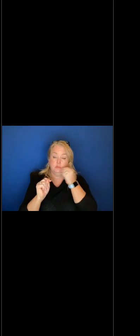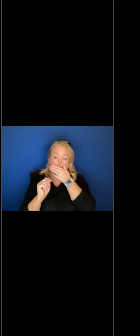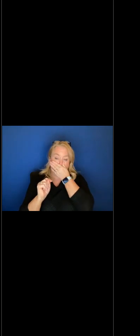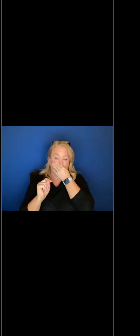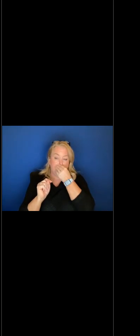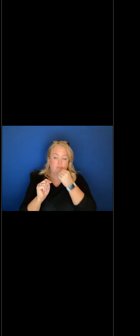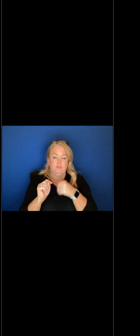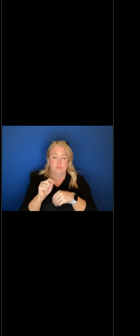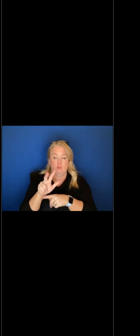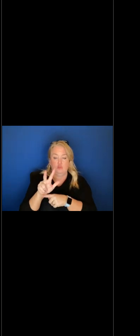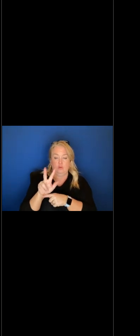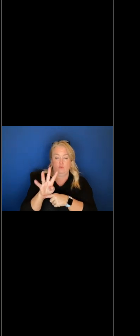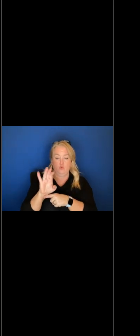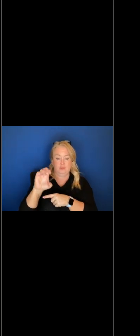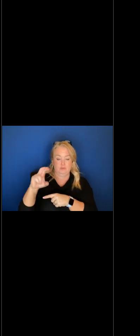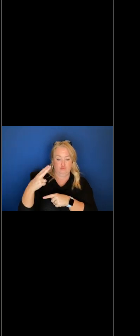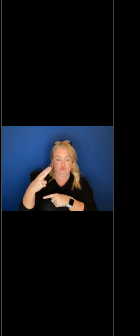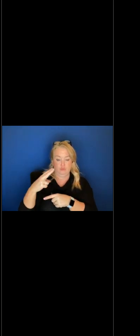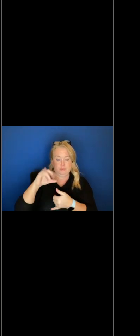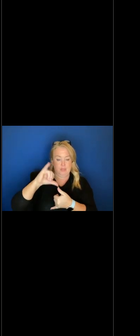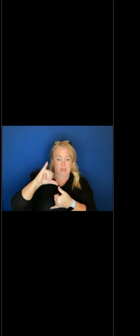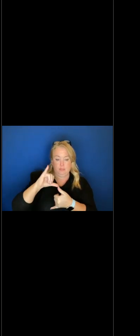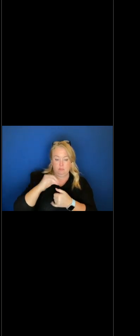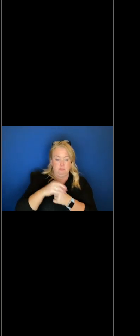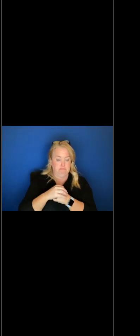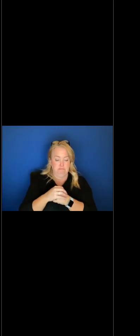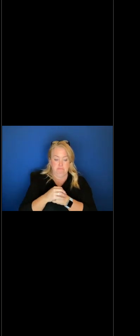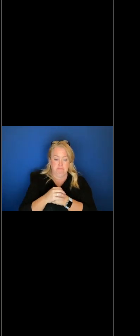be 34 inches in height.